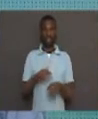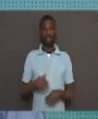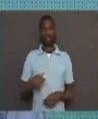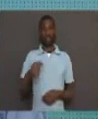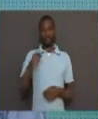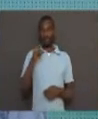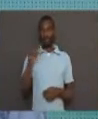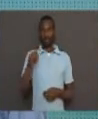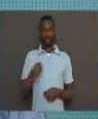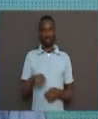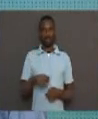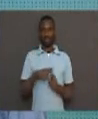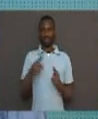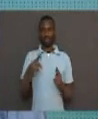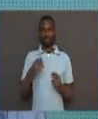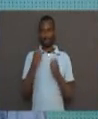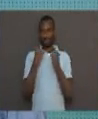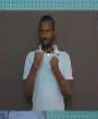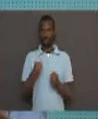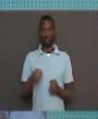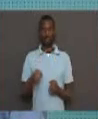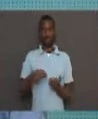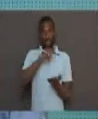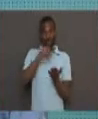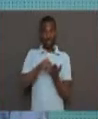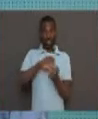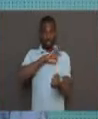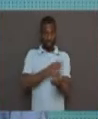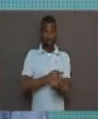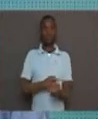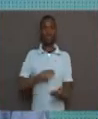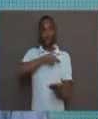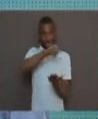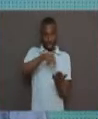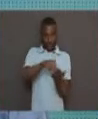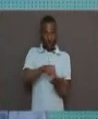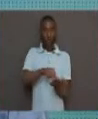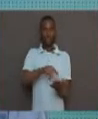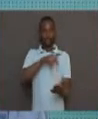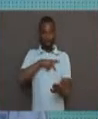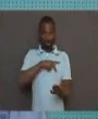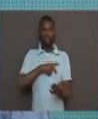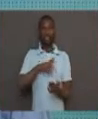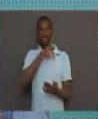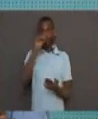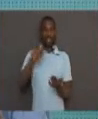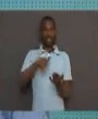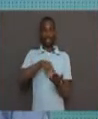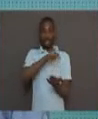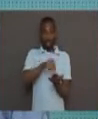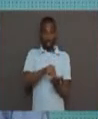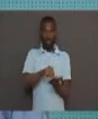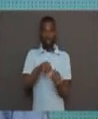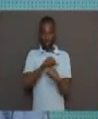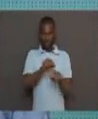nuclear force, nuclear properties, and nuclear stability.